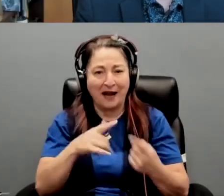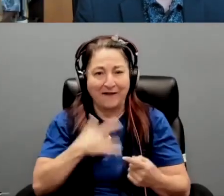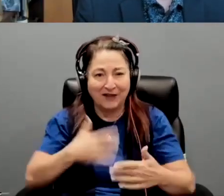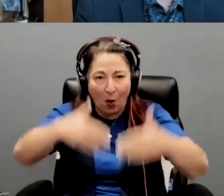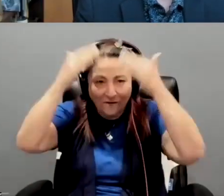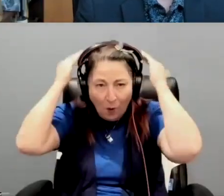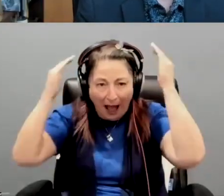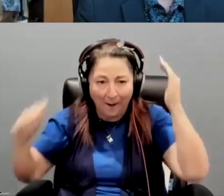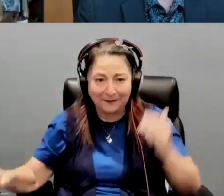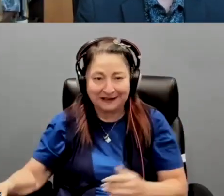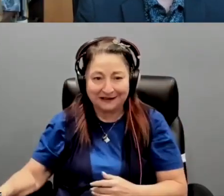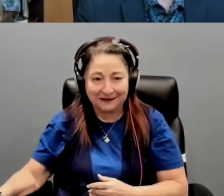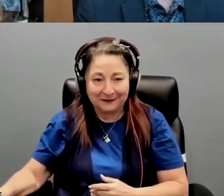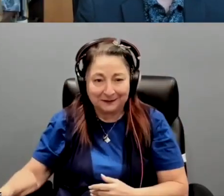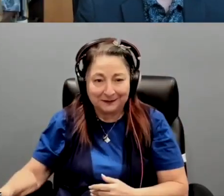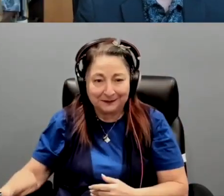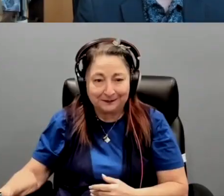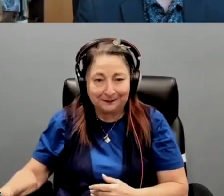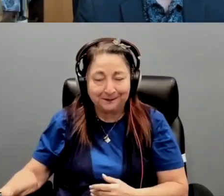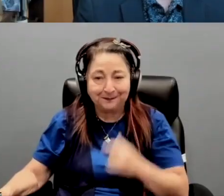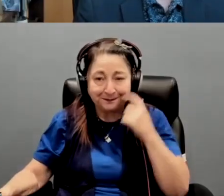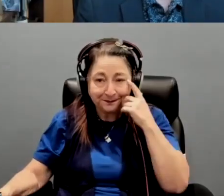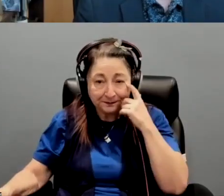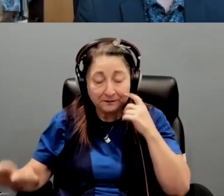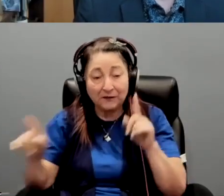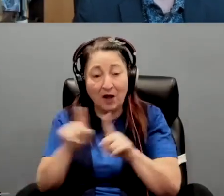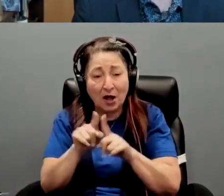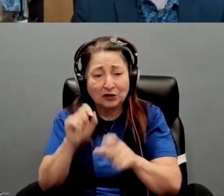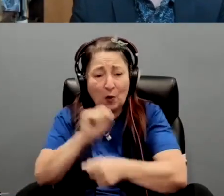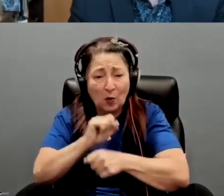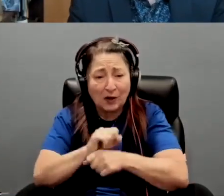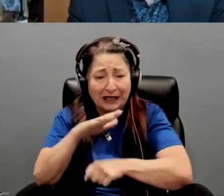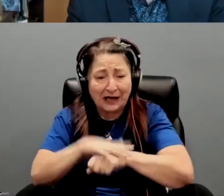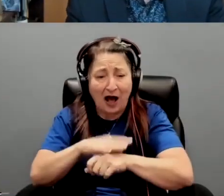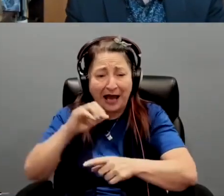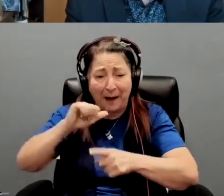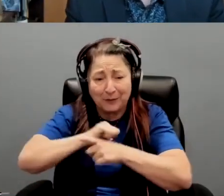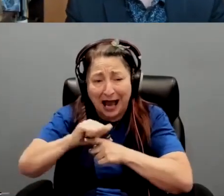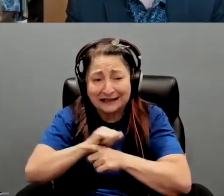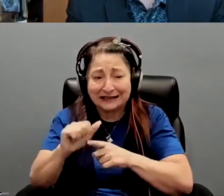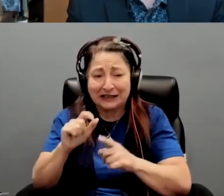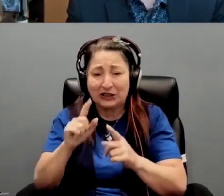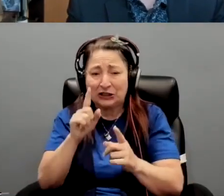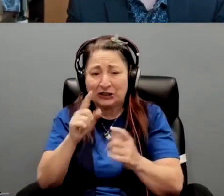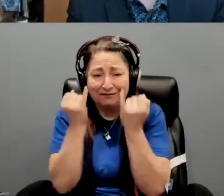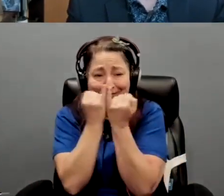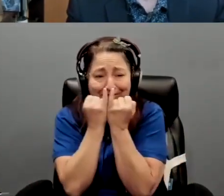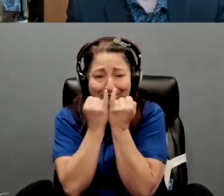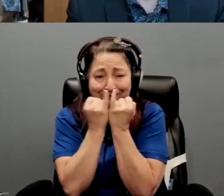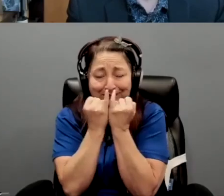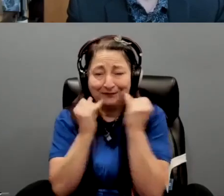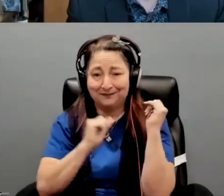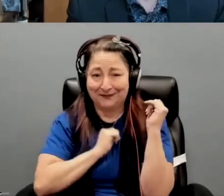and also just working on and practicing talking to myself more like I would